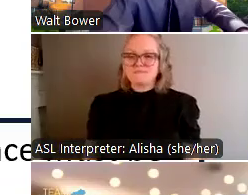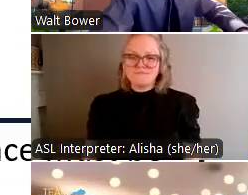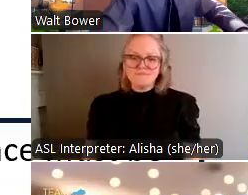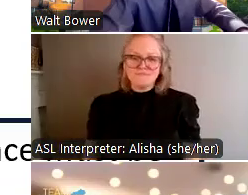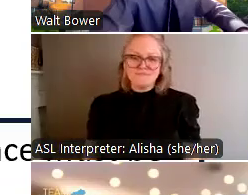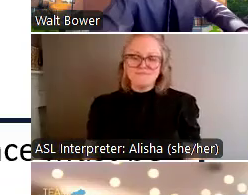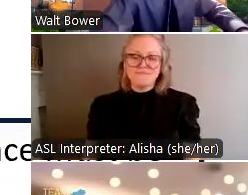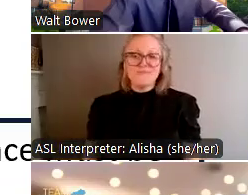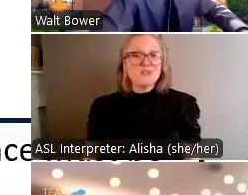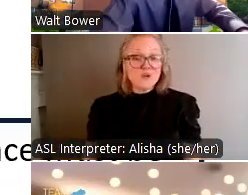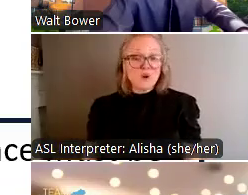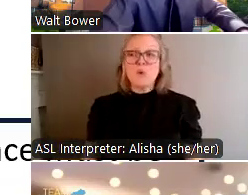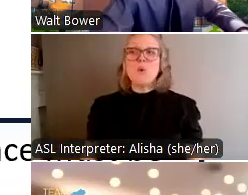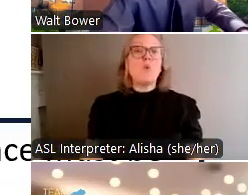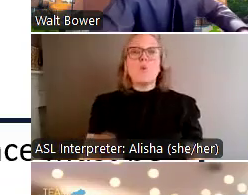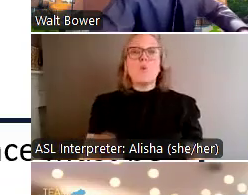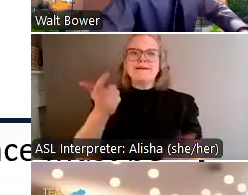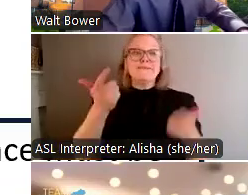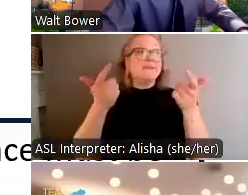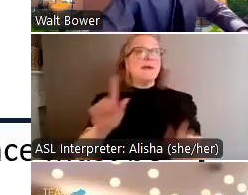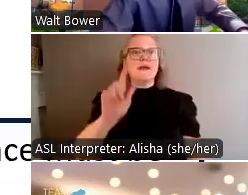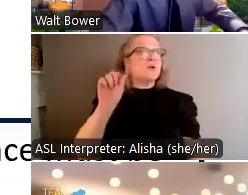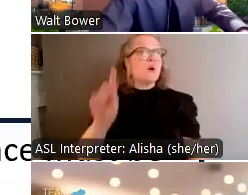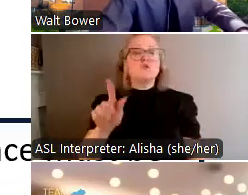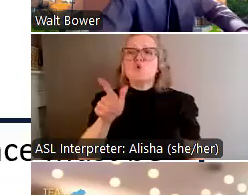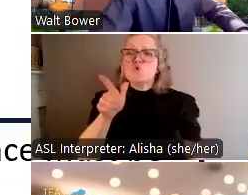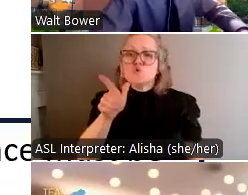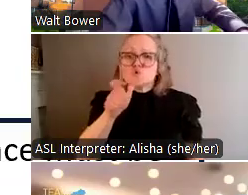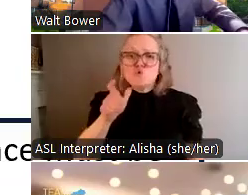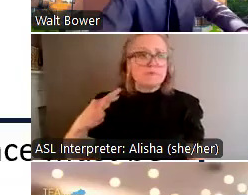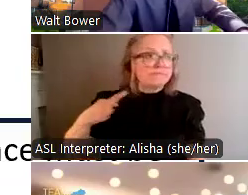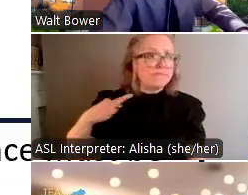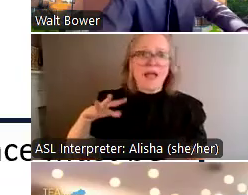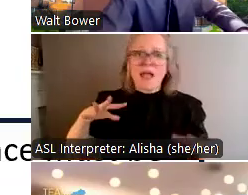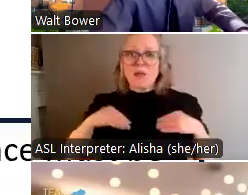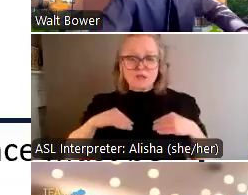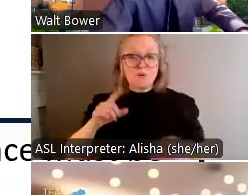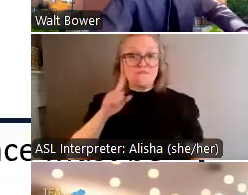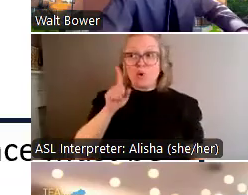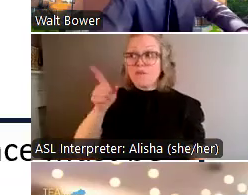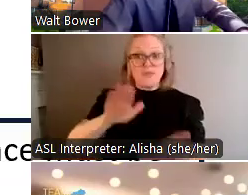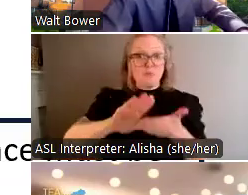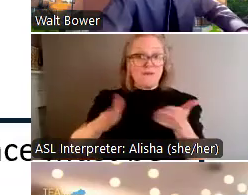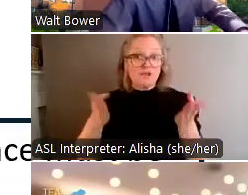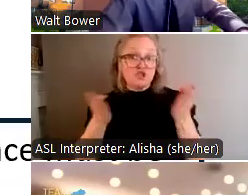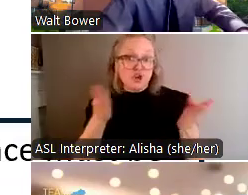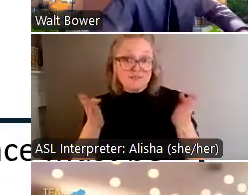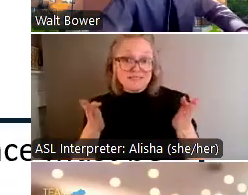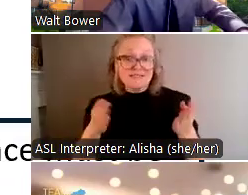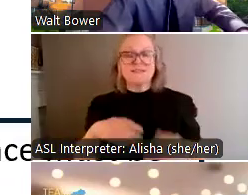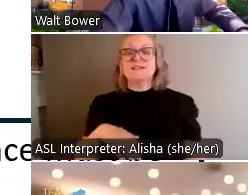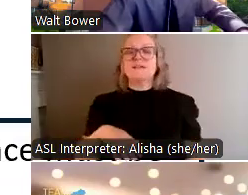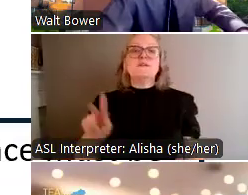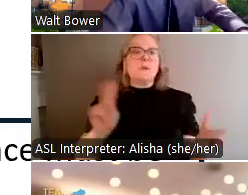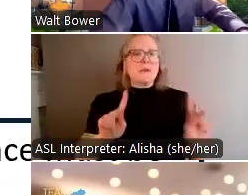So one of the big questions is, who is eligible for waiver services? So individuals must either meet